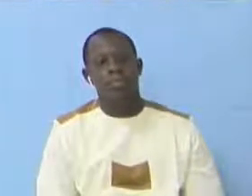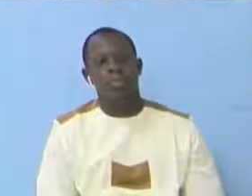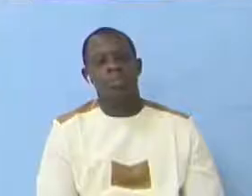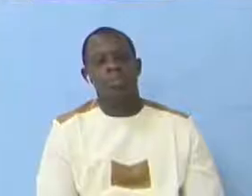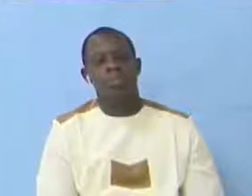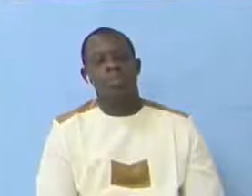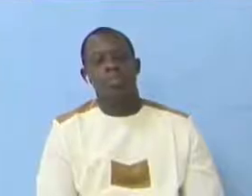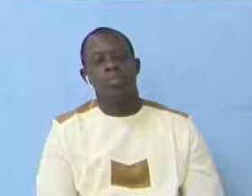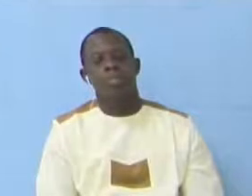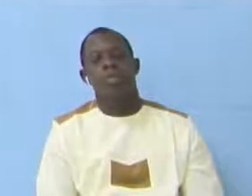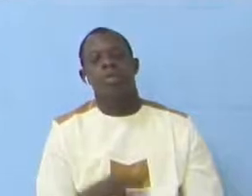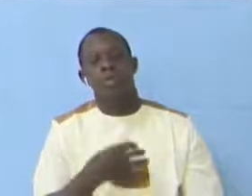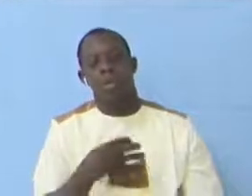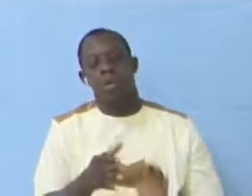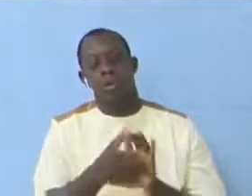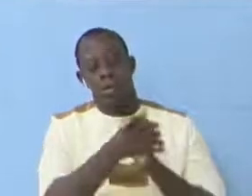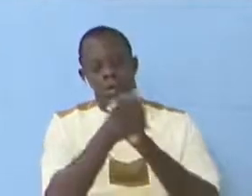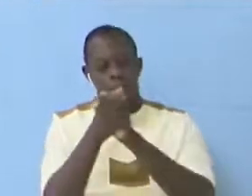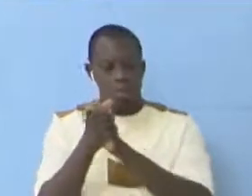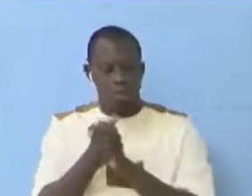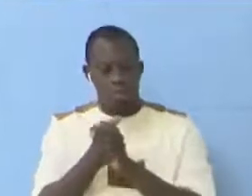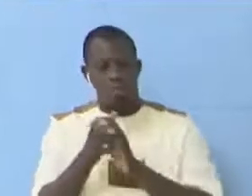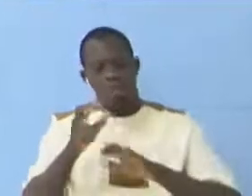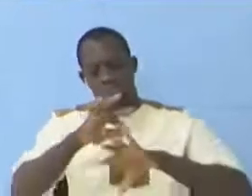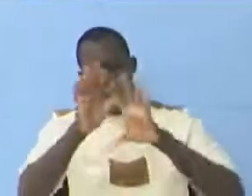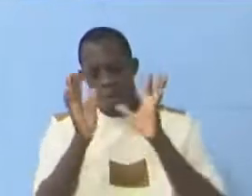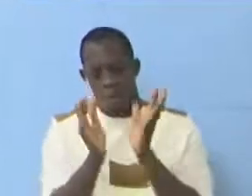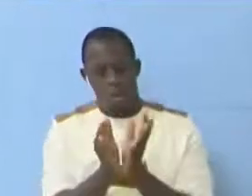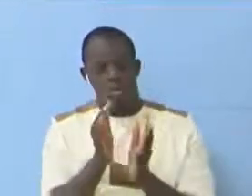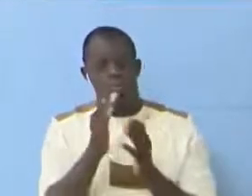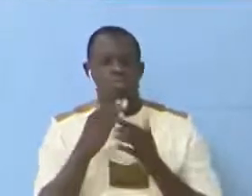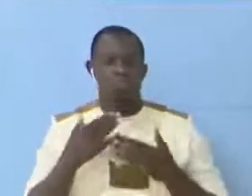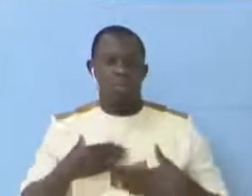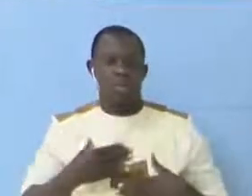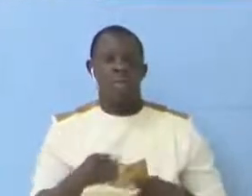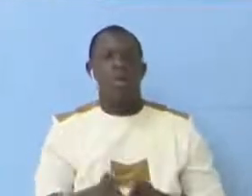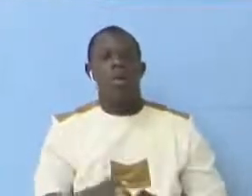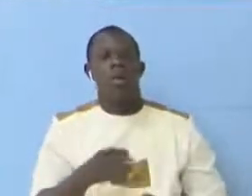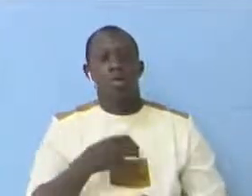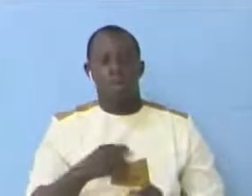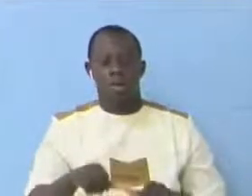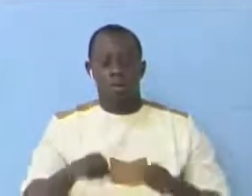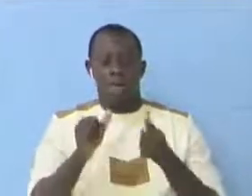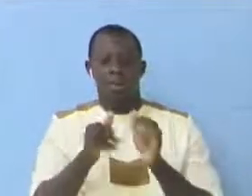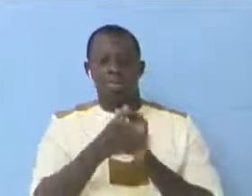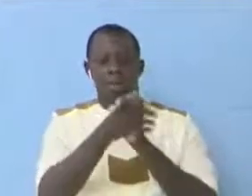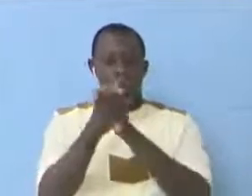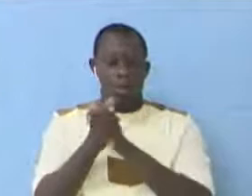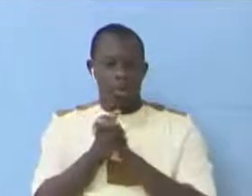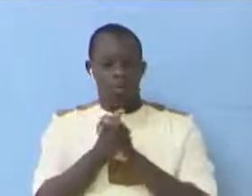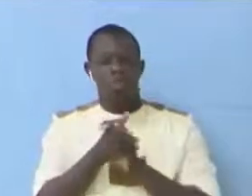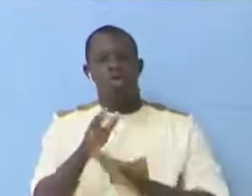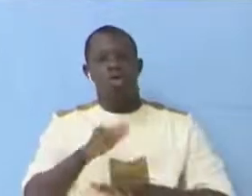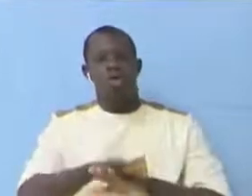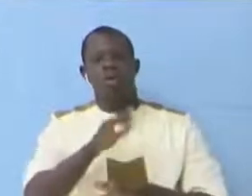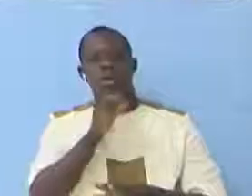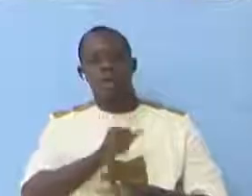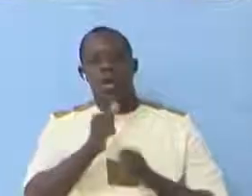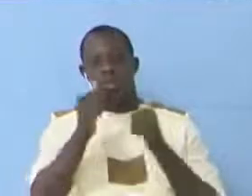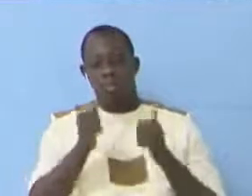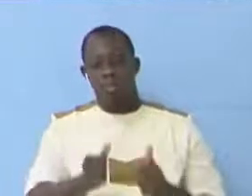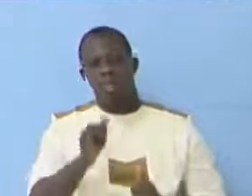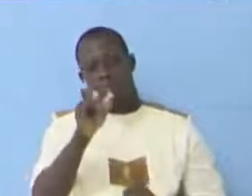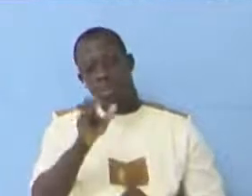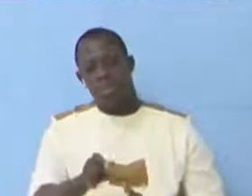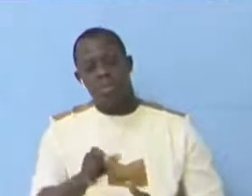ñu ngi nuyu ñëpp. We are greeting everyone. ñu ngi jiital nuyu bi si chairman. First to the